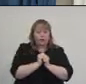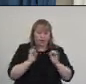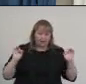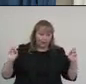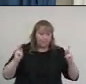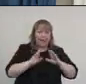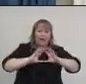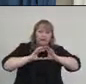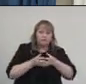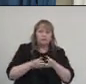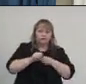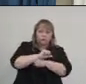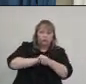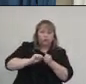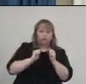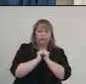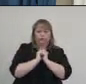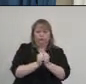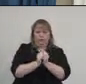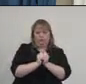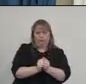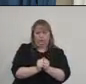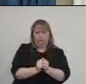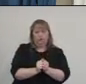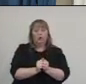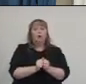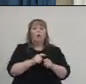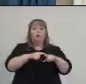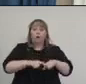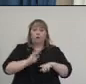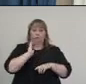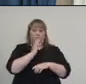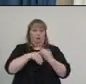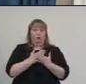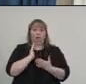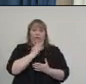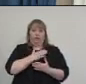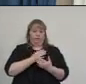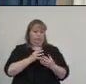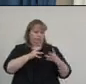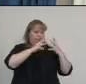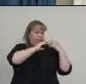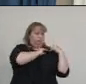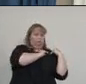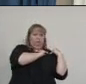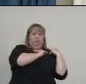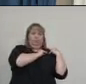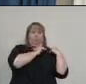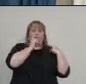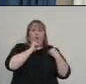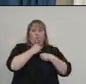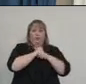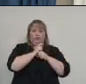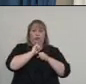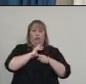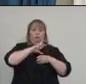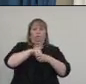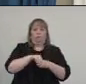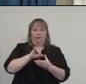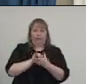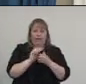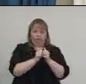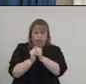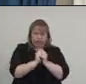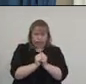sense and personal responsibility, and all of us play an important role in this roadmap. In addition to the principle of